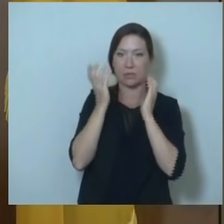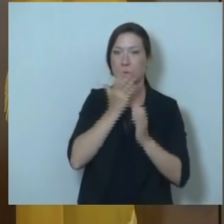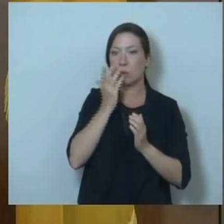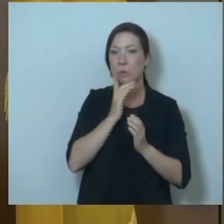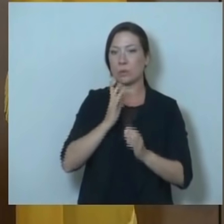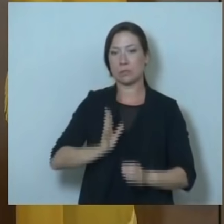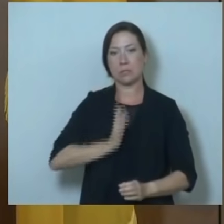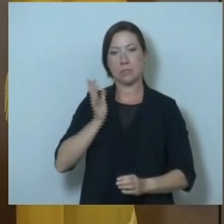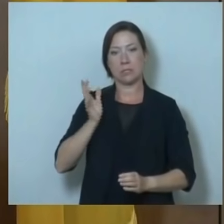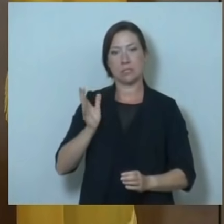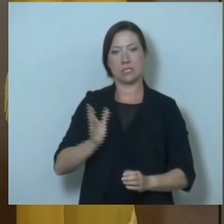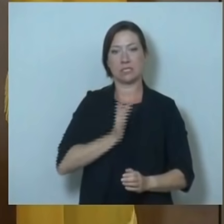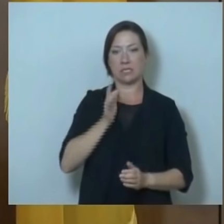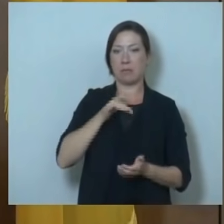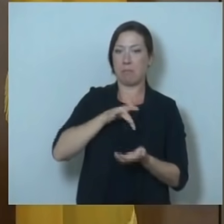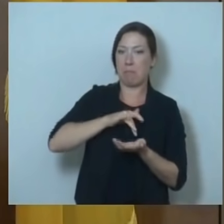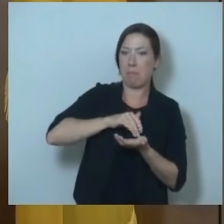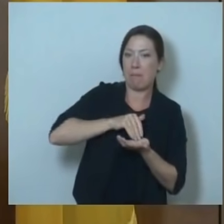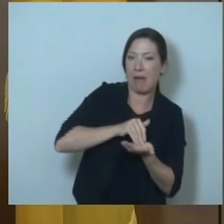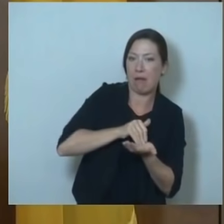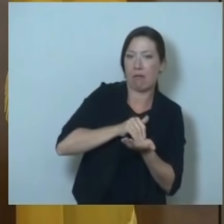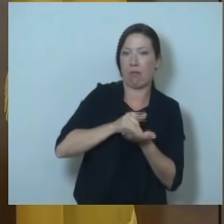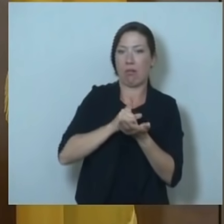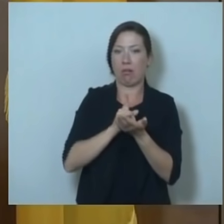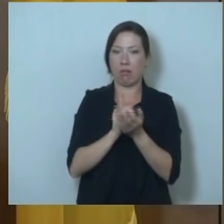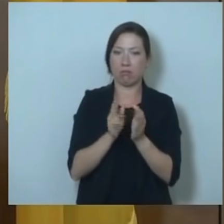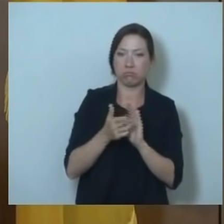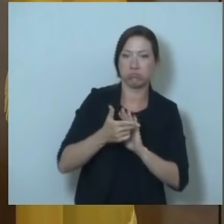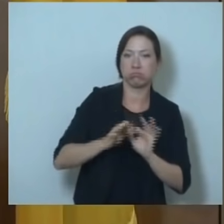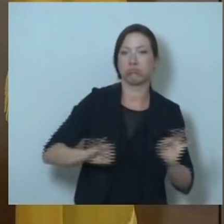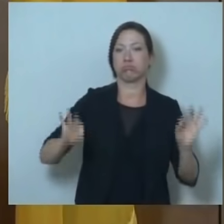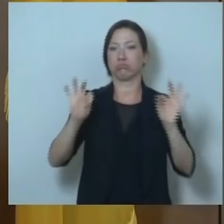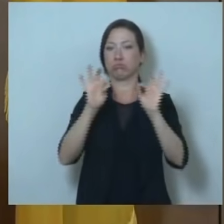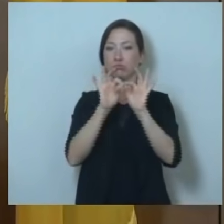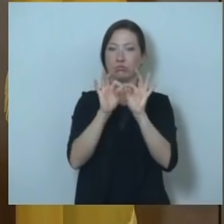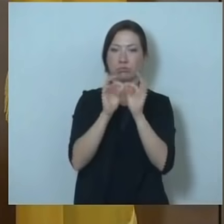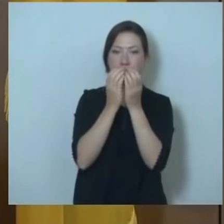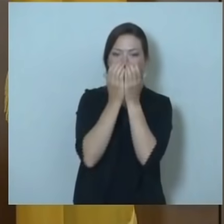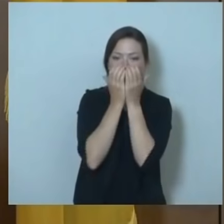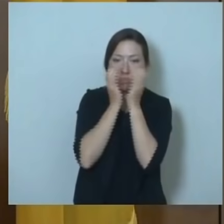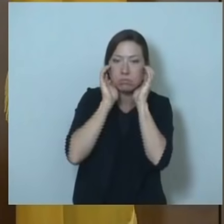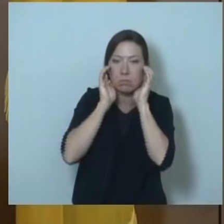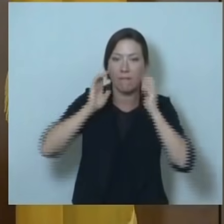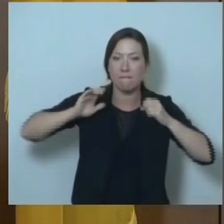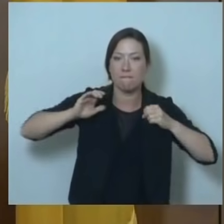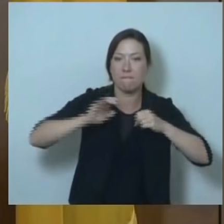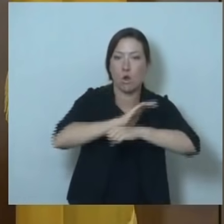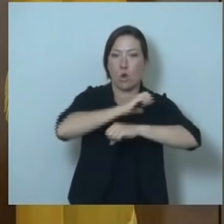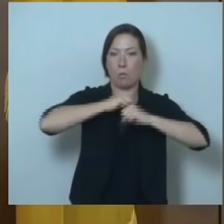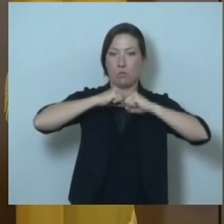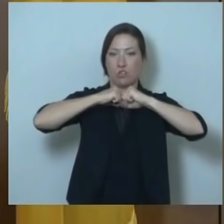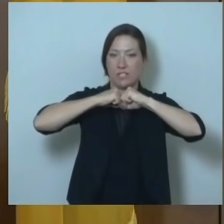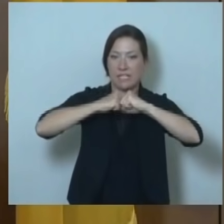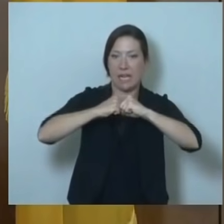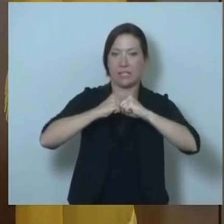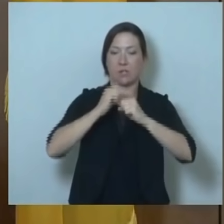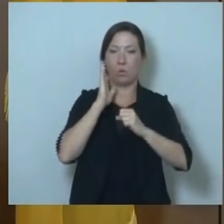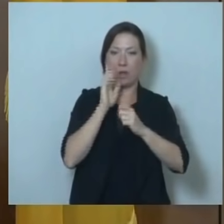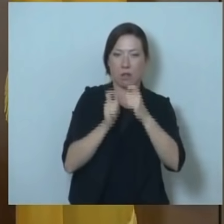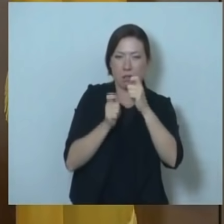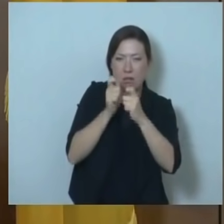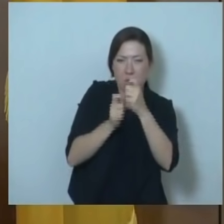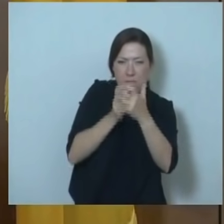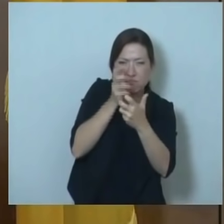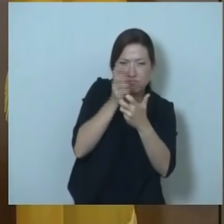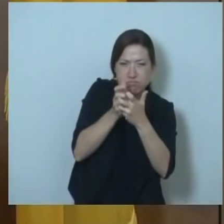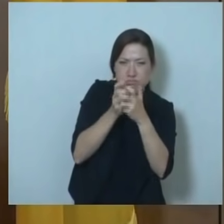that transmitting or getting the virus, that you're completely protected. And they fit, they're personally fitted, they fit tight enough. You've